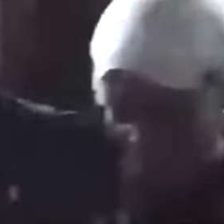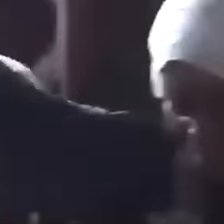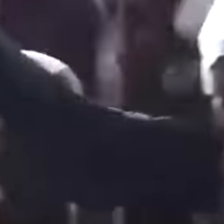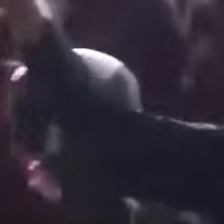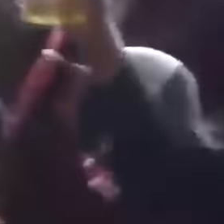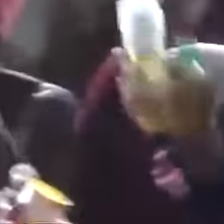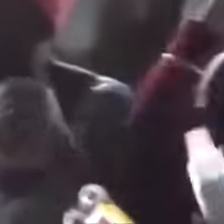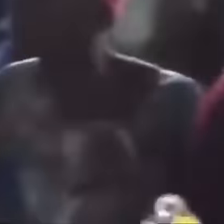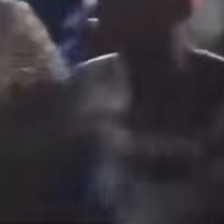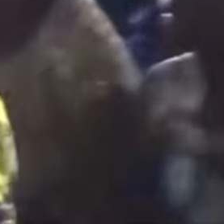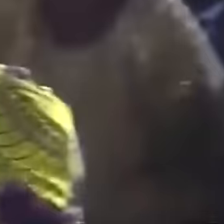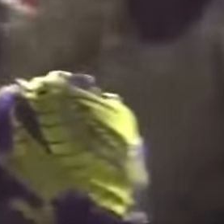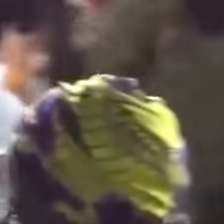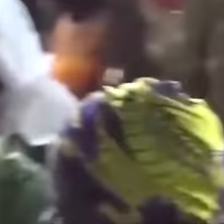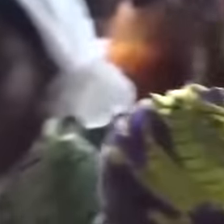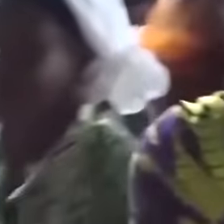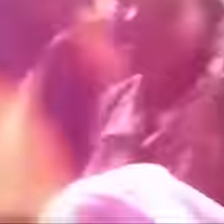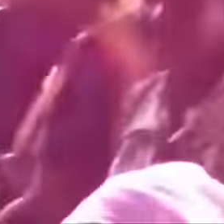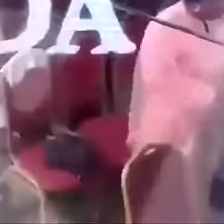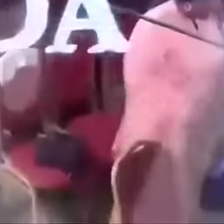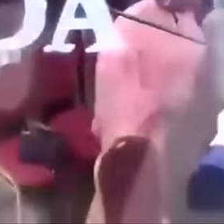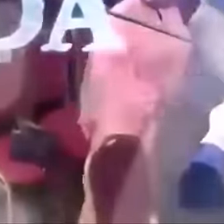kan, Babasebioba loni ko ma bo.